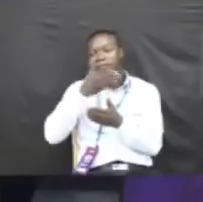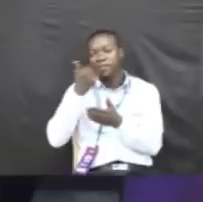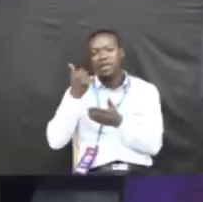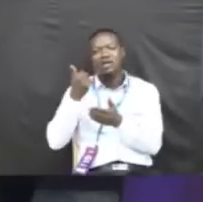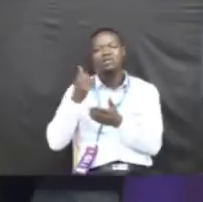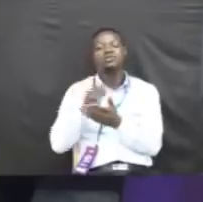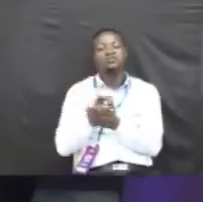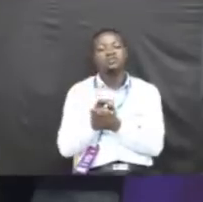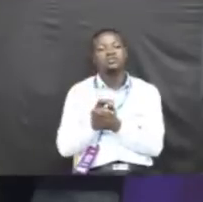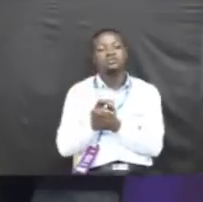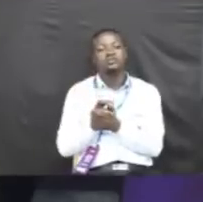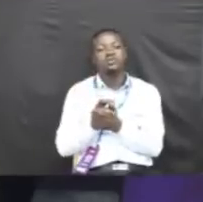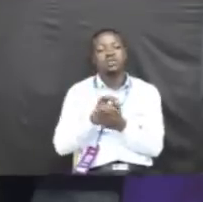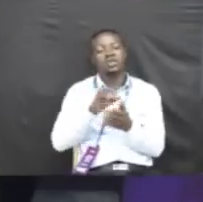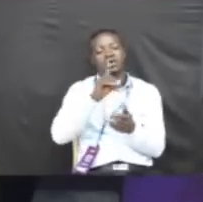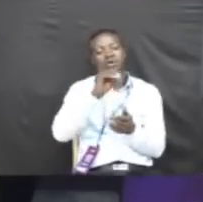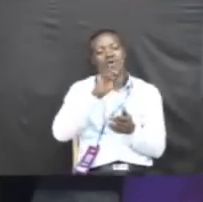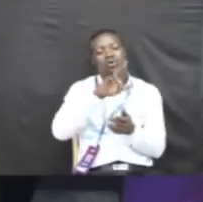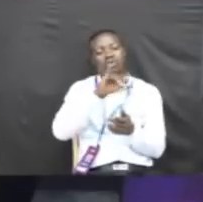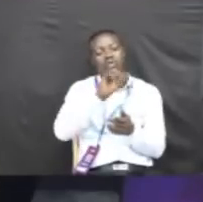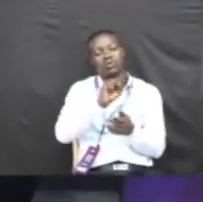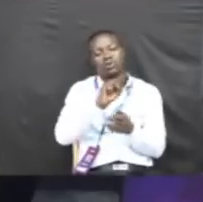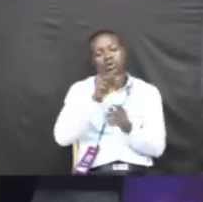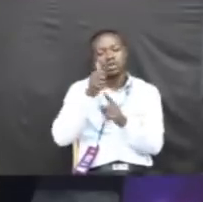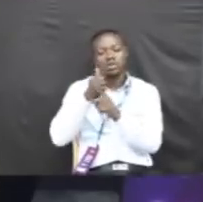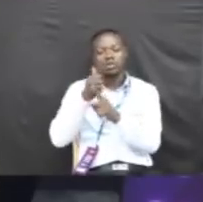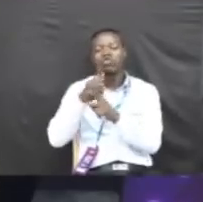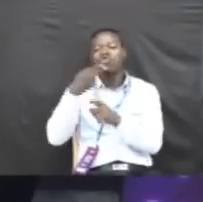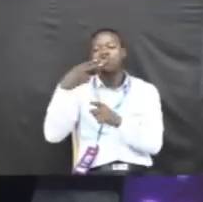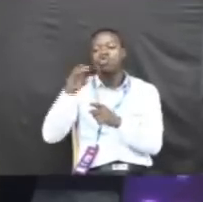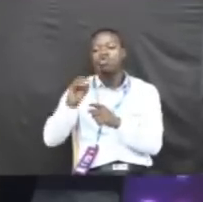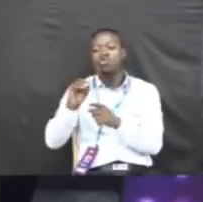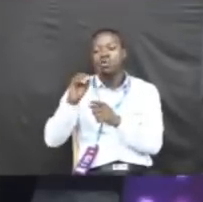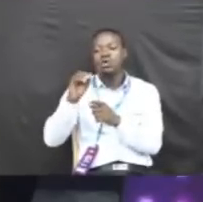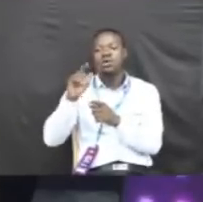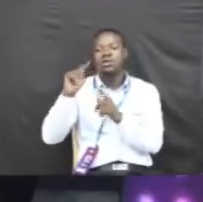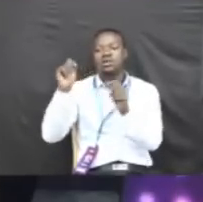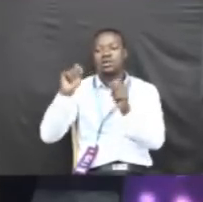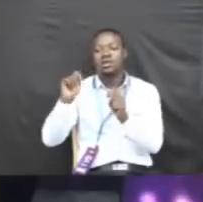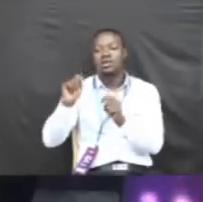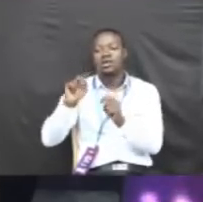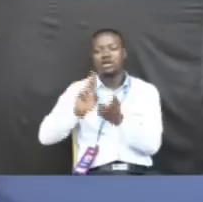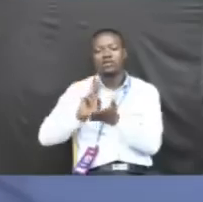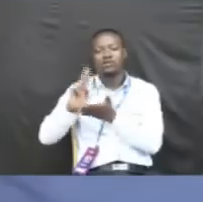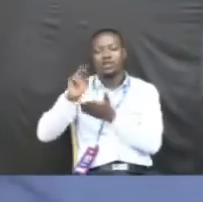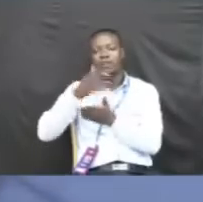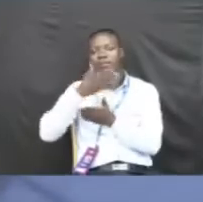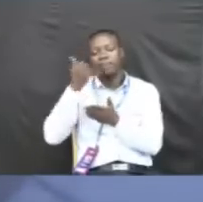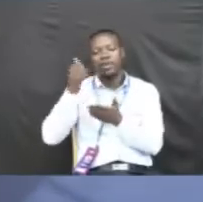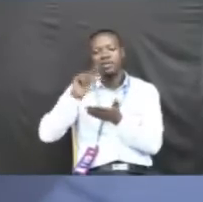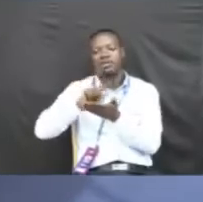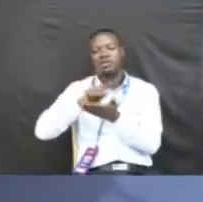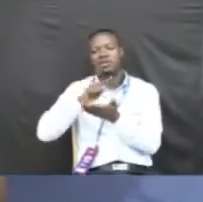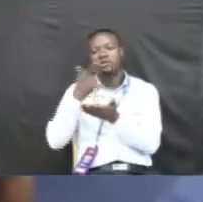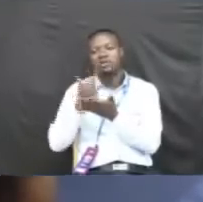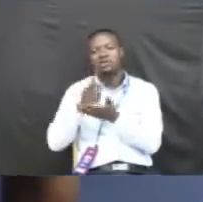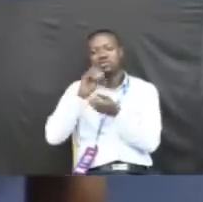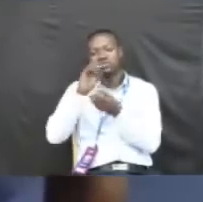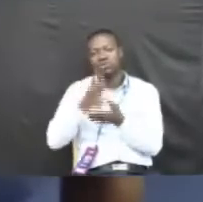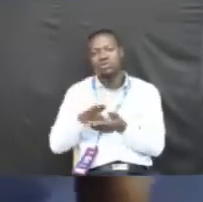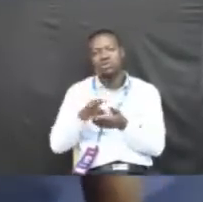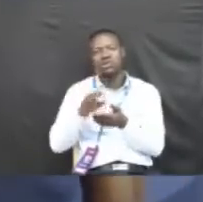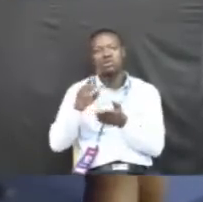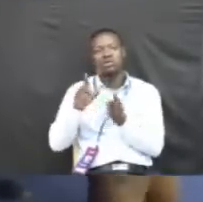Miss Doris Chinua Bans of Technical University was the best graduating student the faculty of arts and